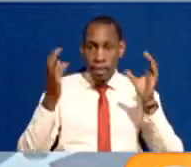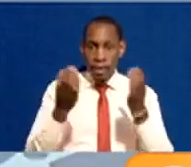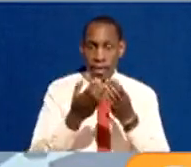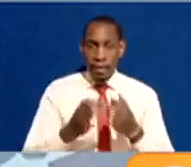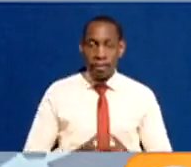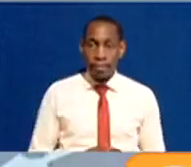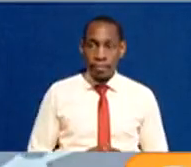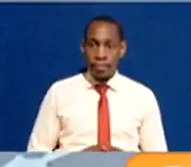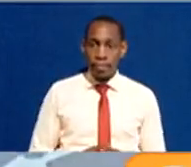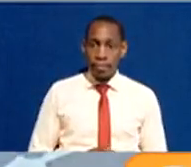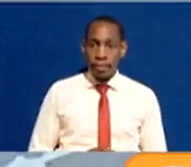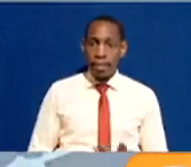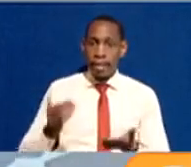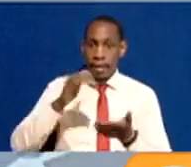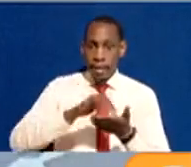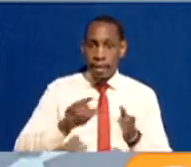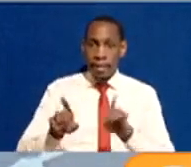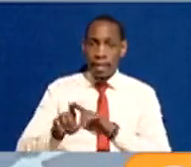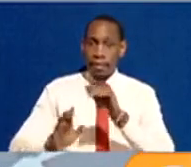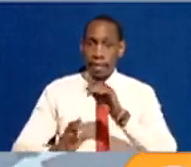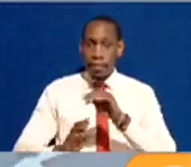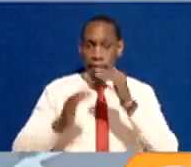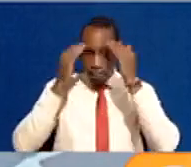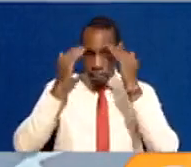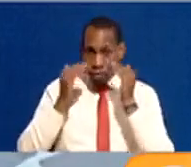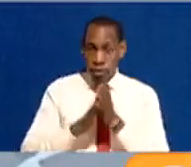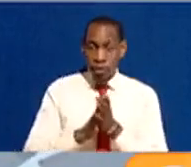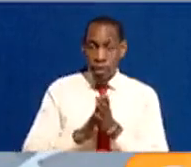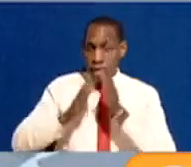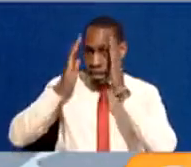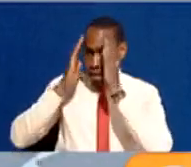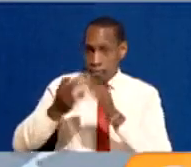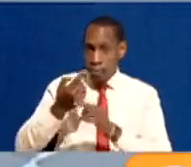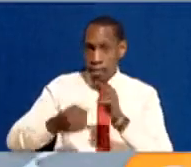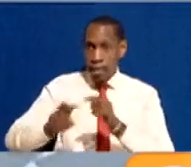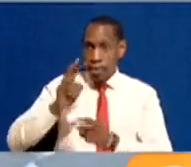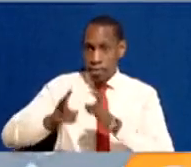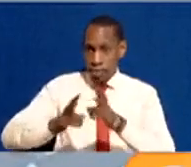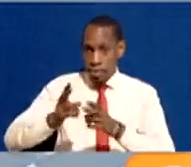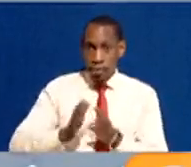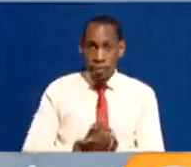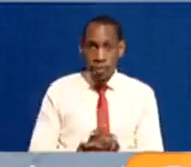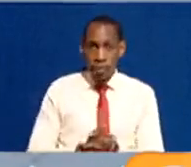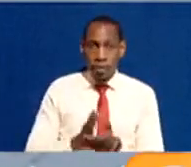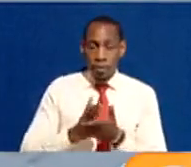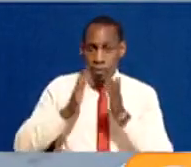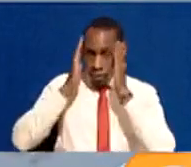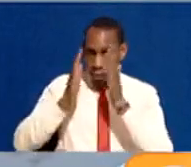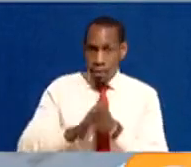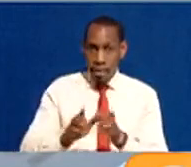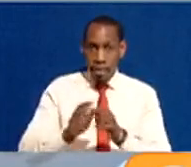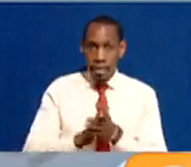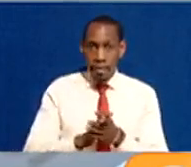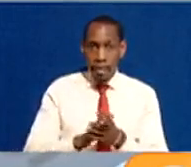world. Once again, the same court took center stage in 2022, catching the eye even of the New